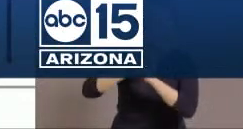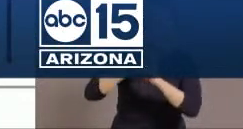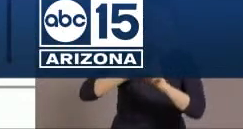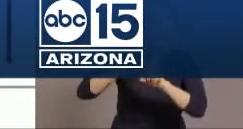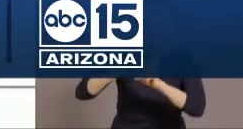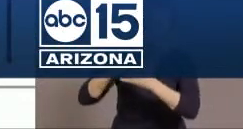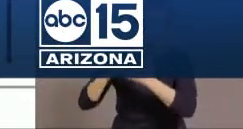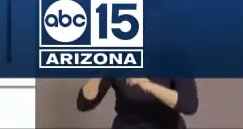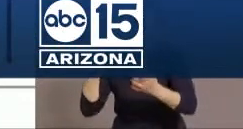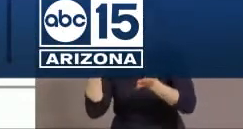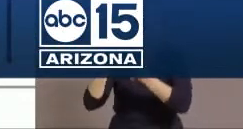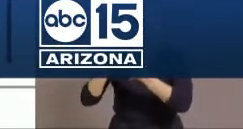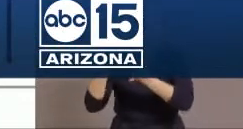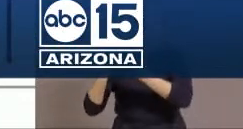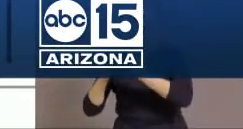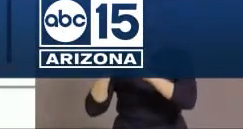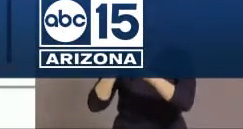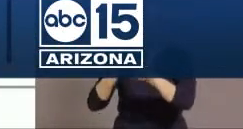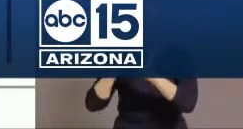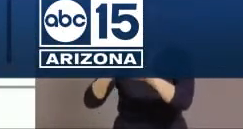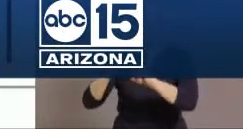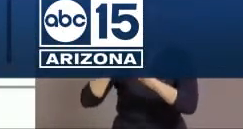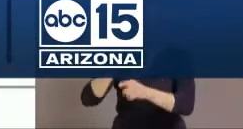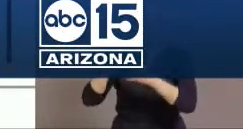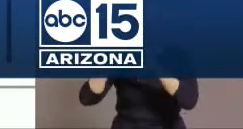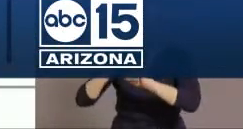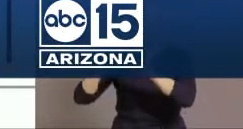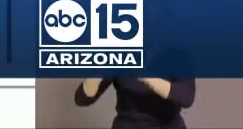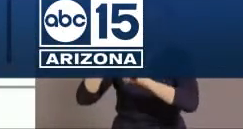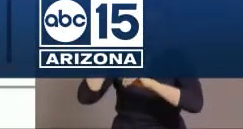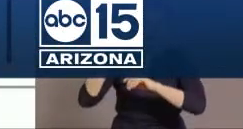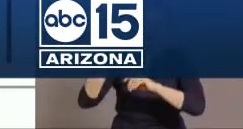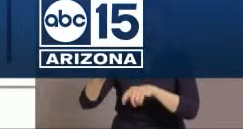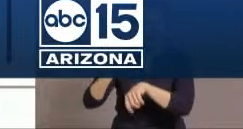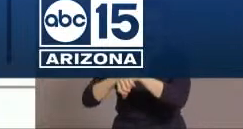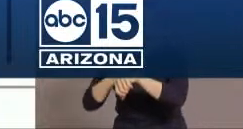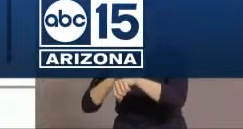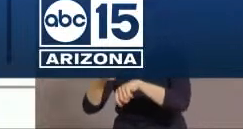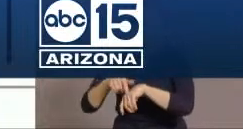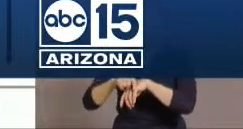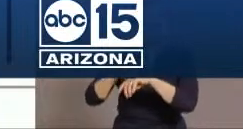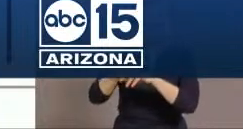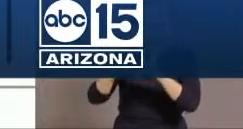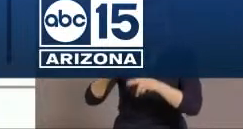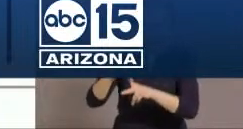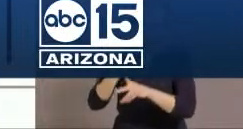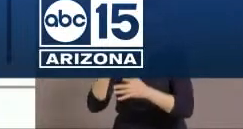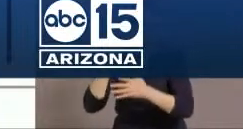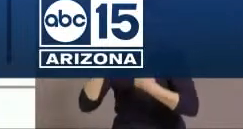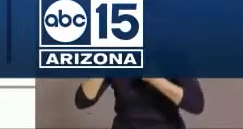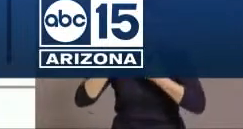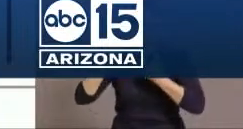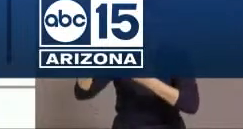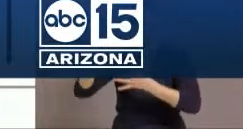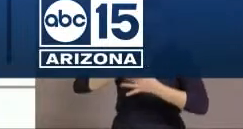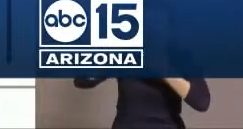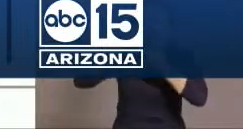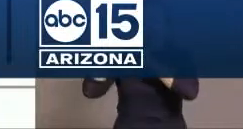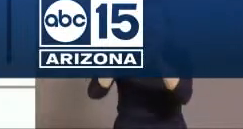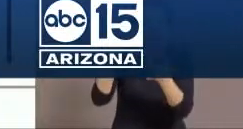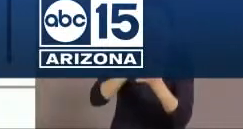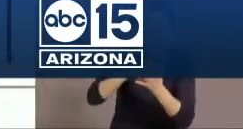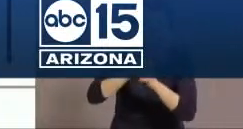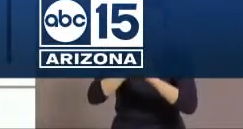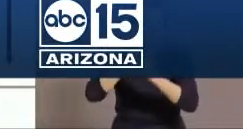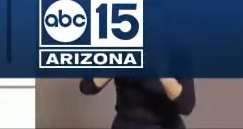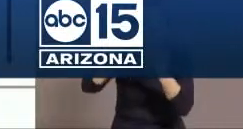are doing routine surveillance of themselves either for work or for their own personal knowledge. And you can see that our percent